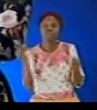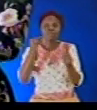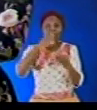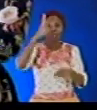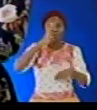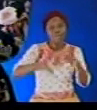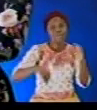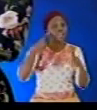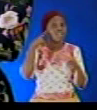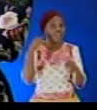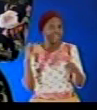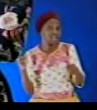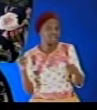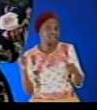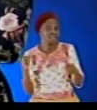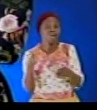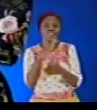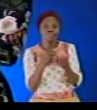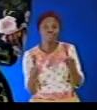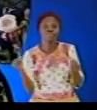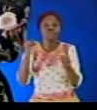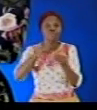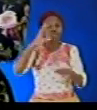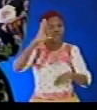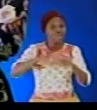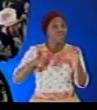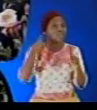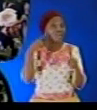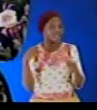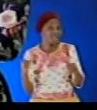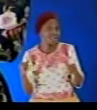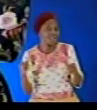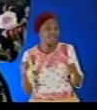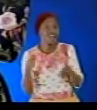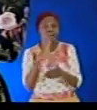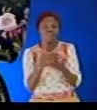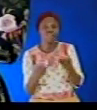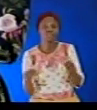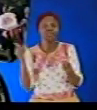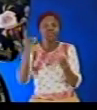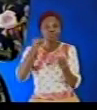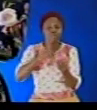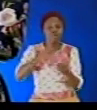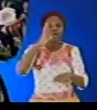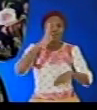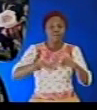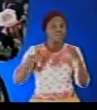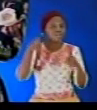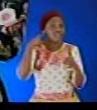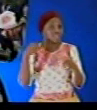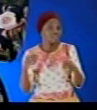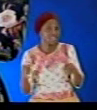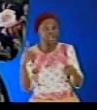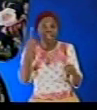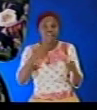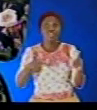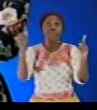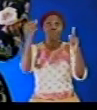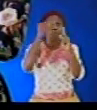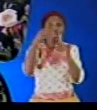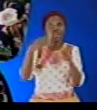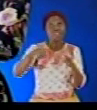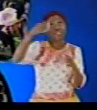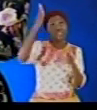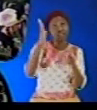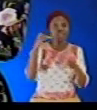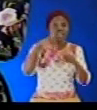gold. Something more than gold. Something more than silver. The word of God in the heart of man